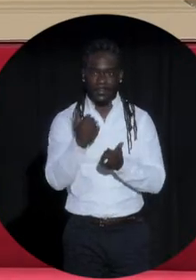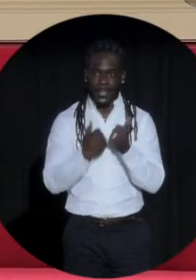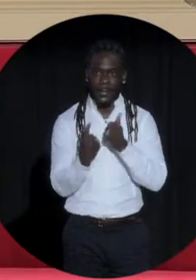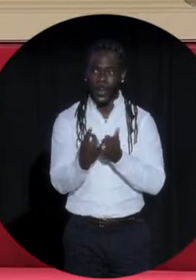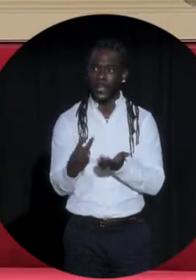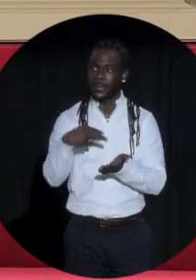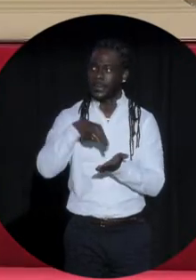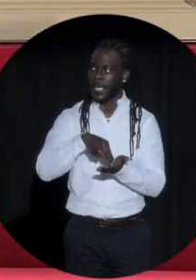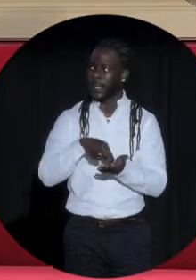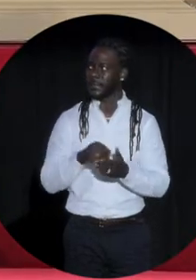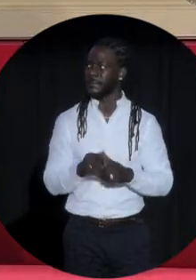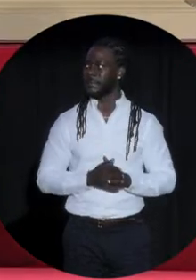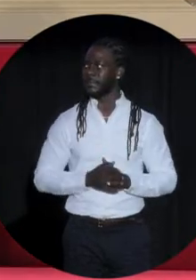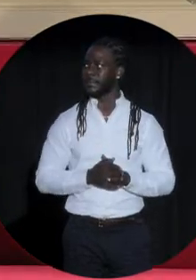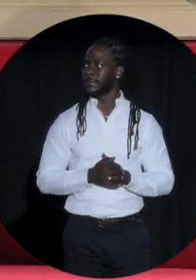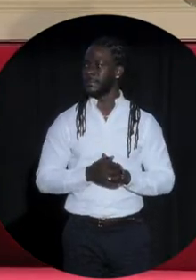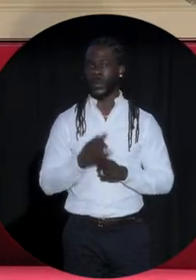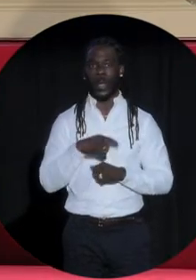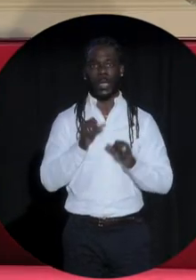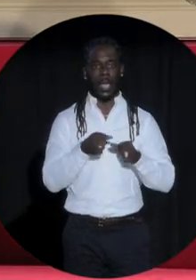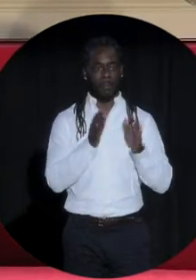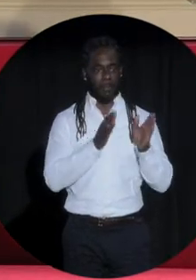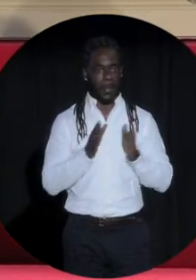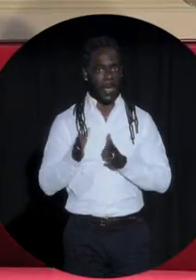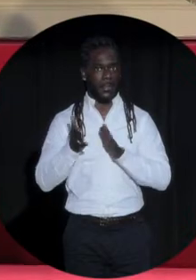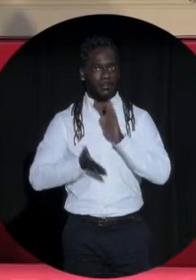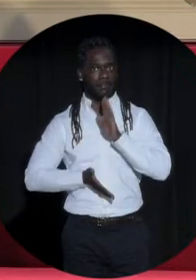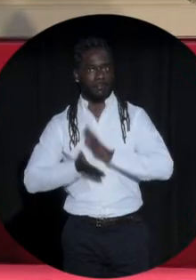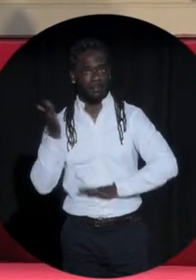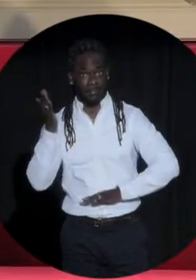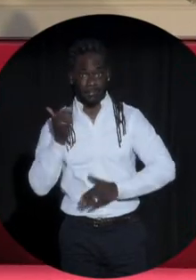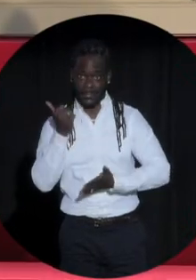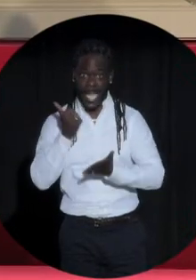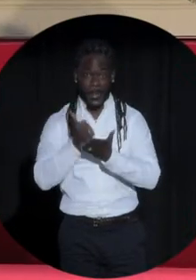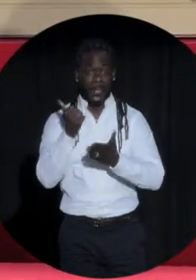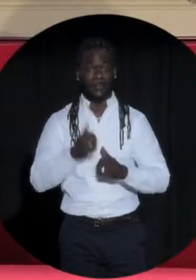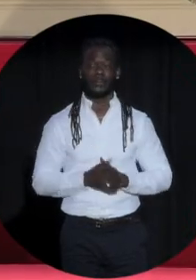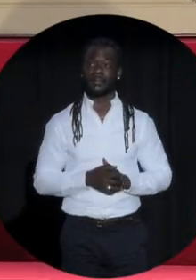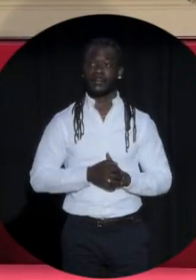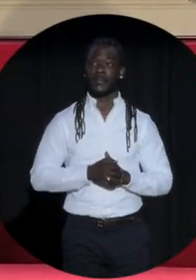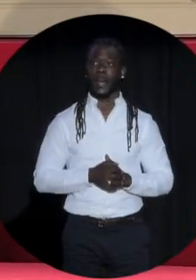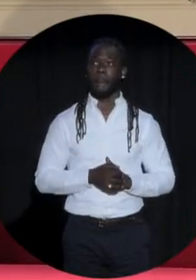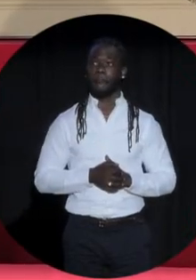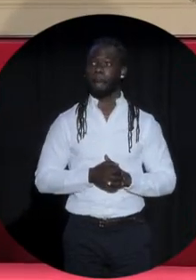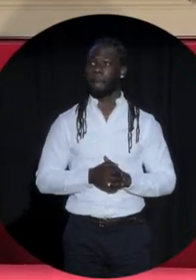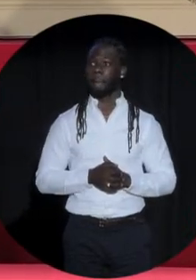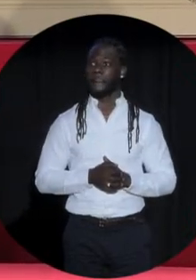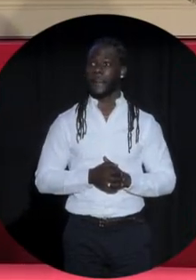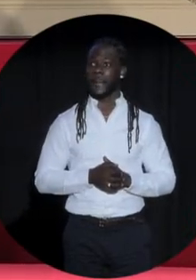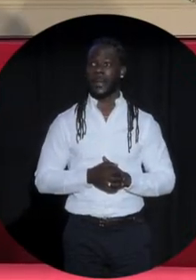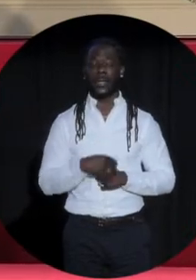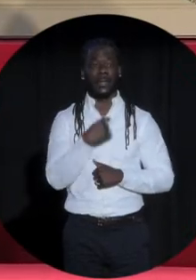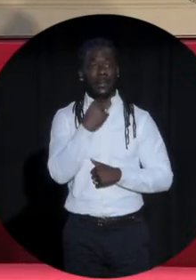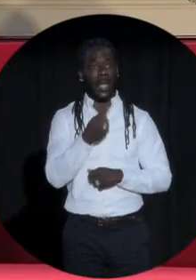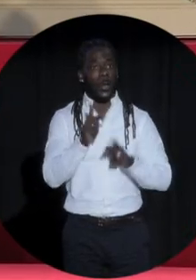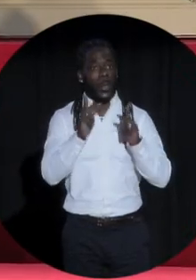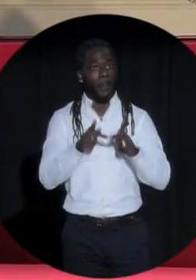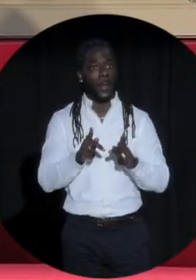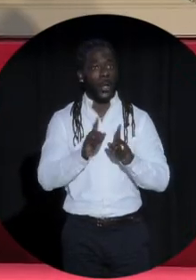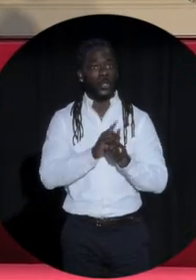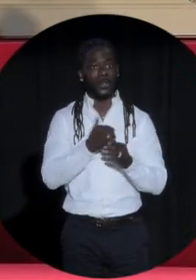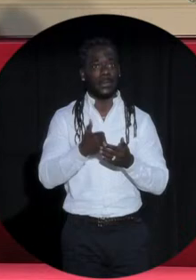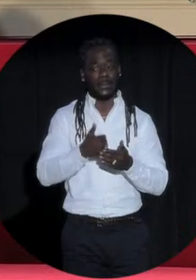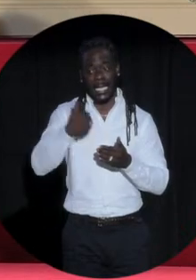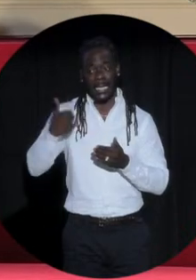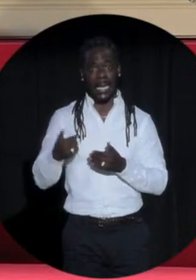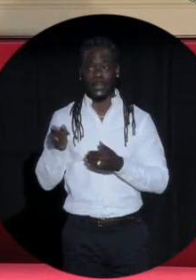prepare ourselves to be dismissed? Amen. Did you tell the person sitting next to you how